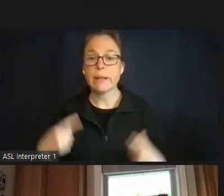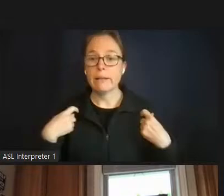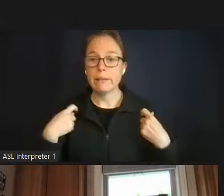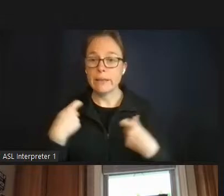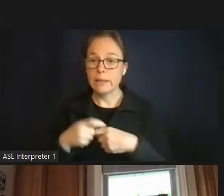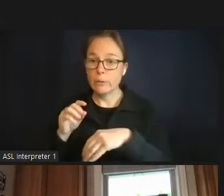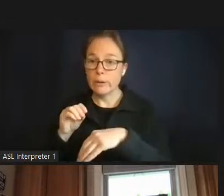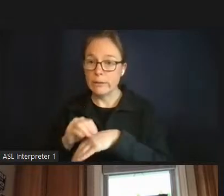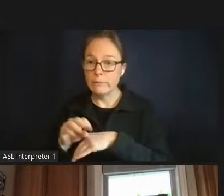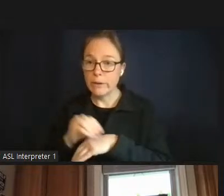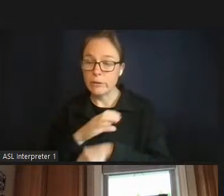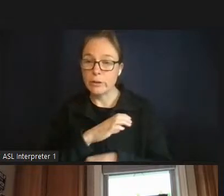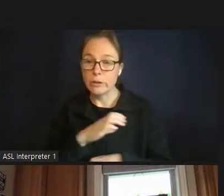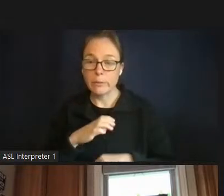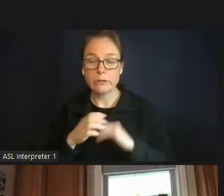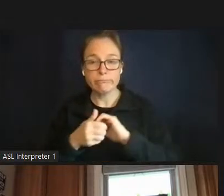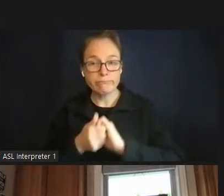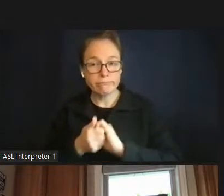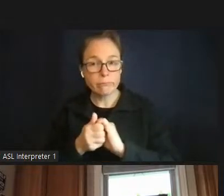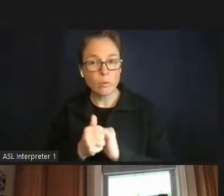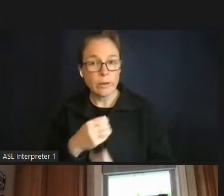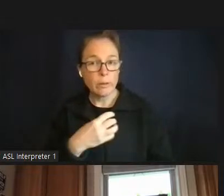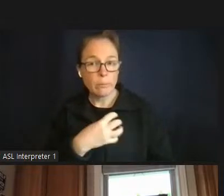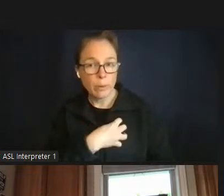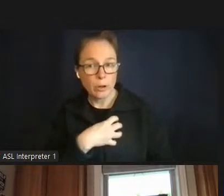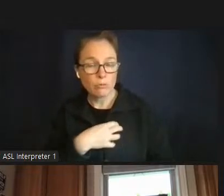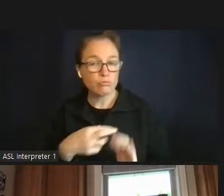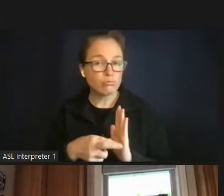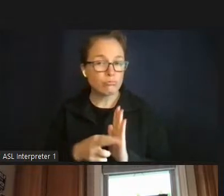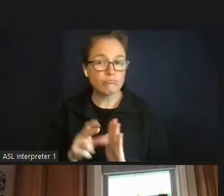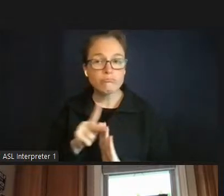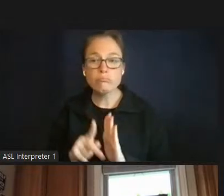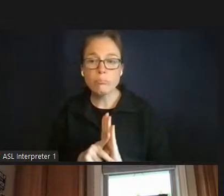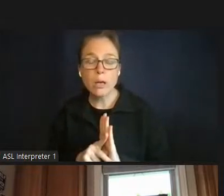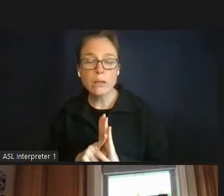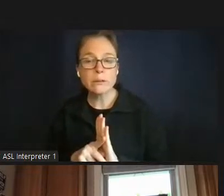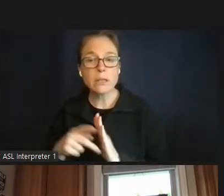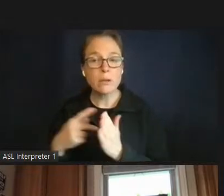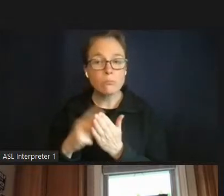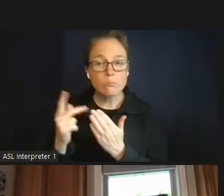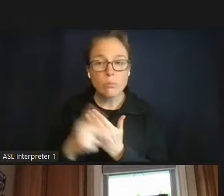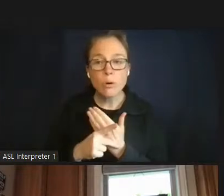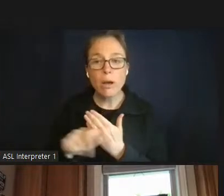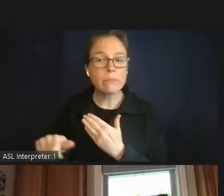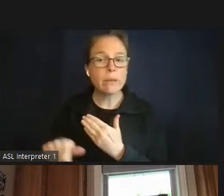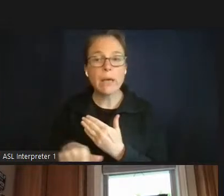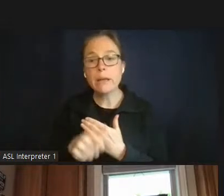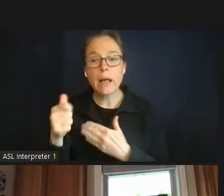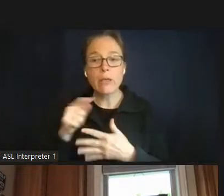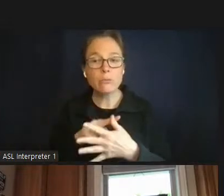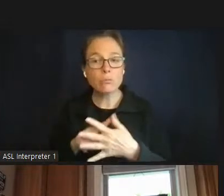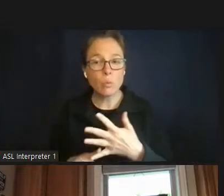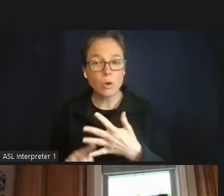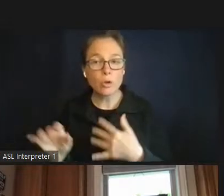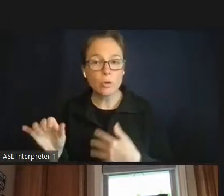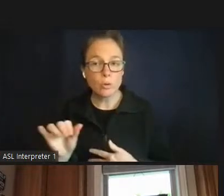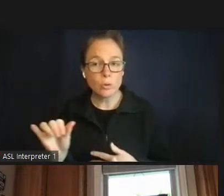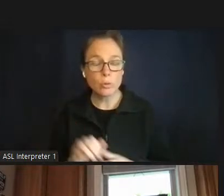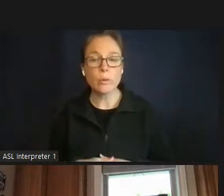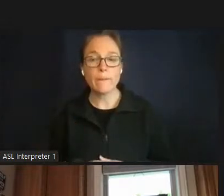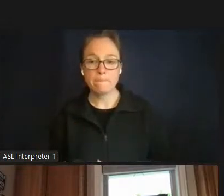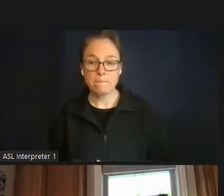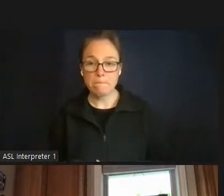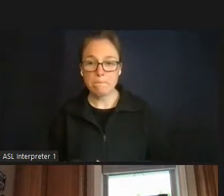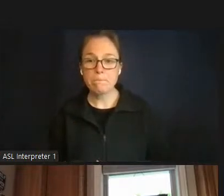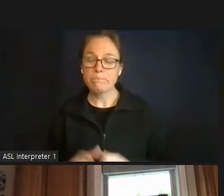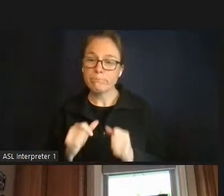Commission continues to partner with the sheriff's office in reviewing policy, programming, and other work within the sheriff's office and community. They